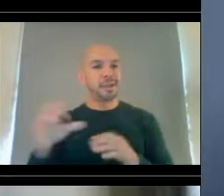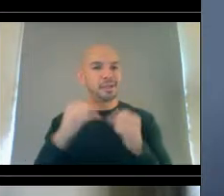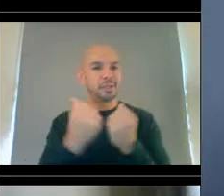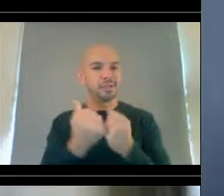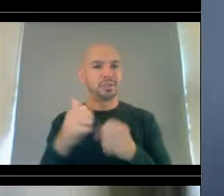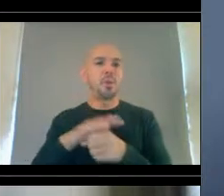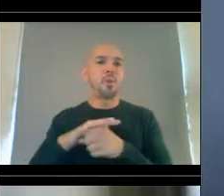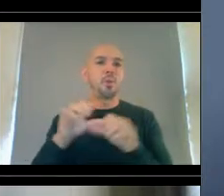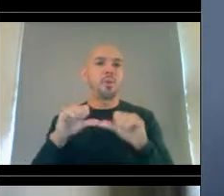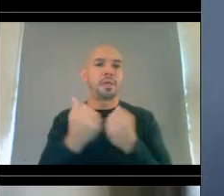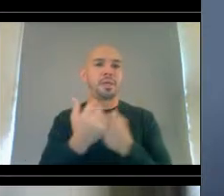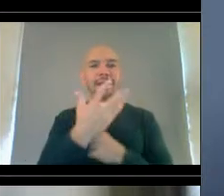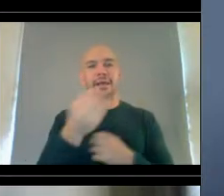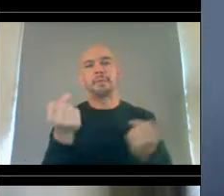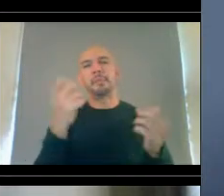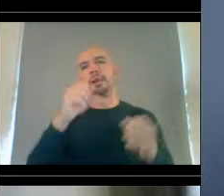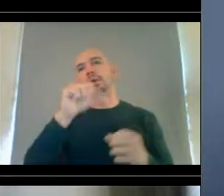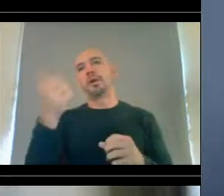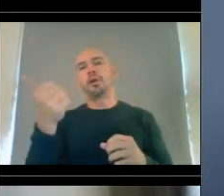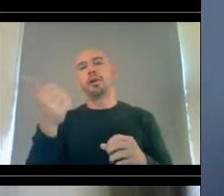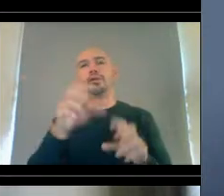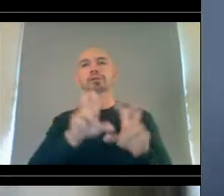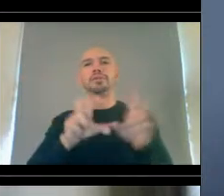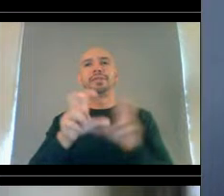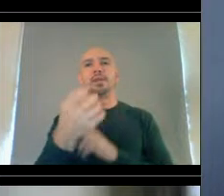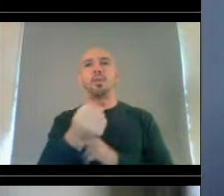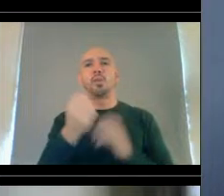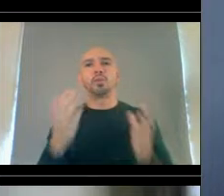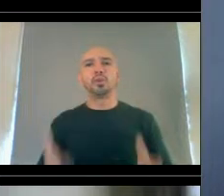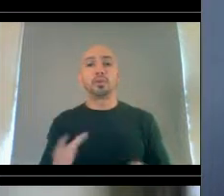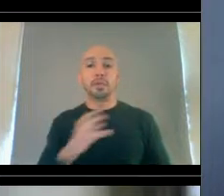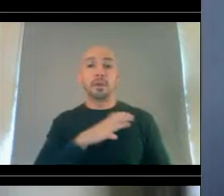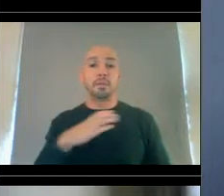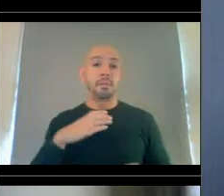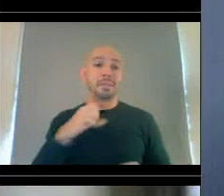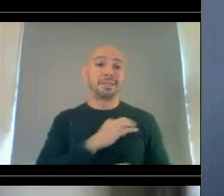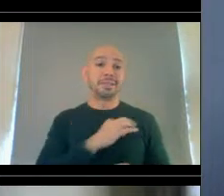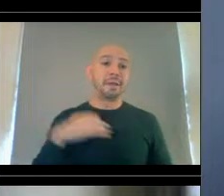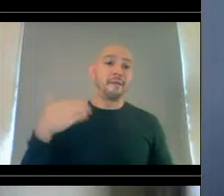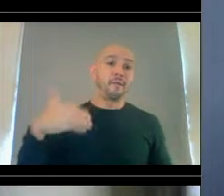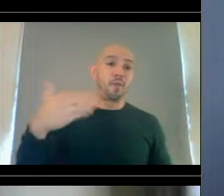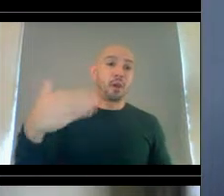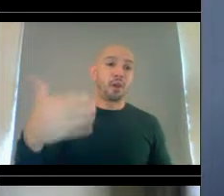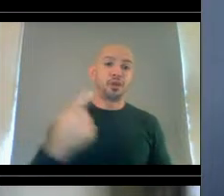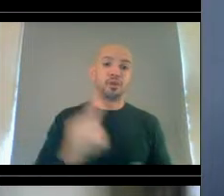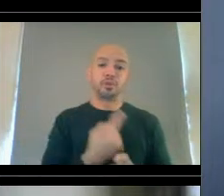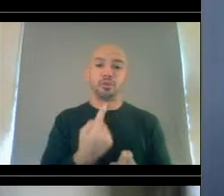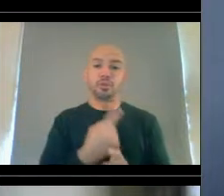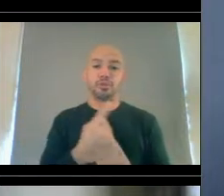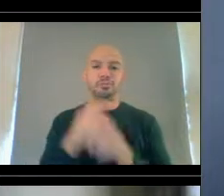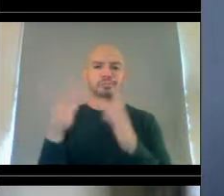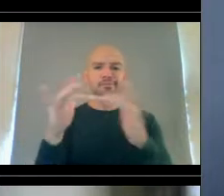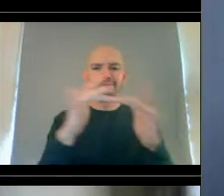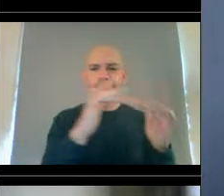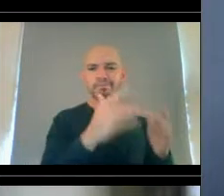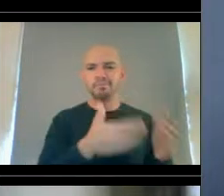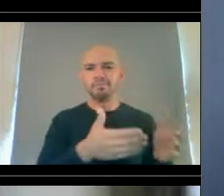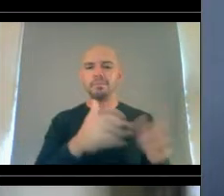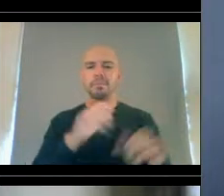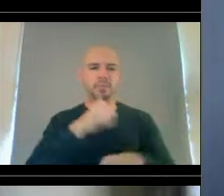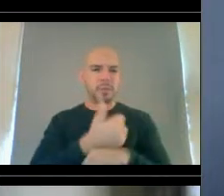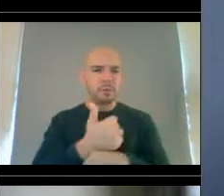and many other stakeholders commission staff regularly solicited stakeholder input and feedback through several public workshops work